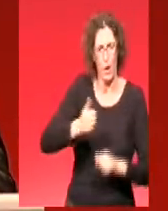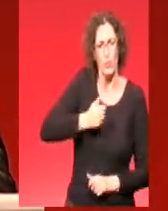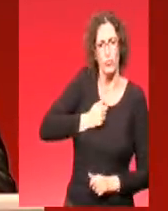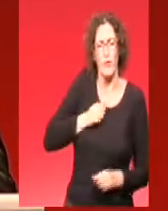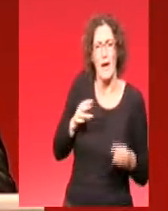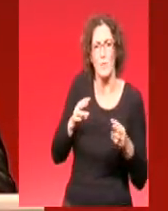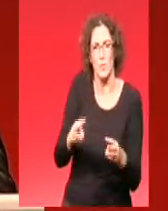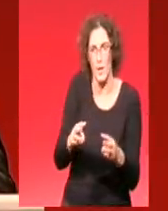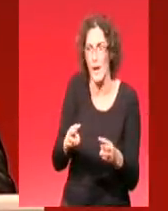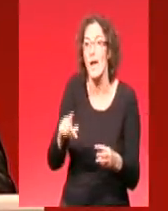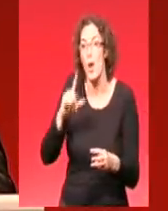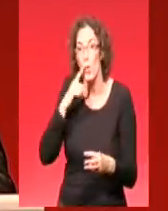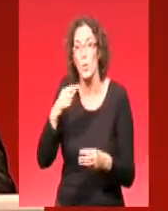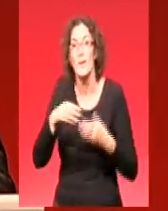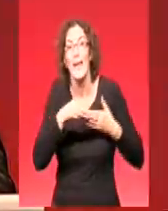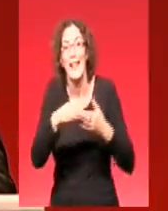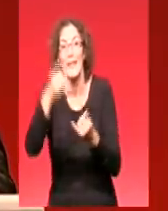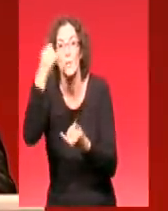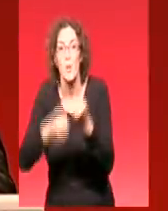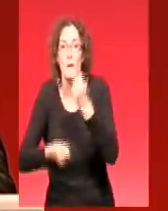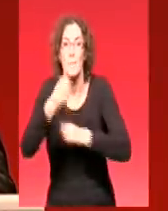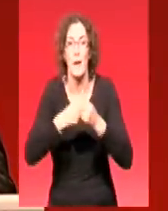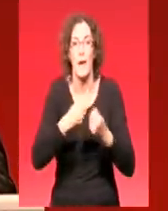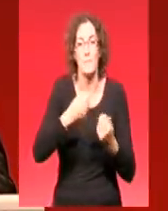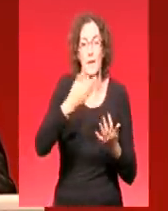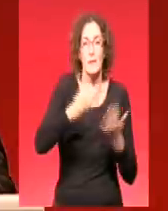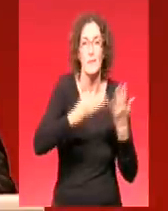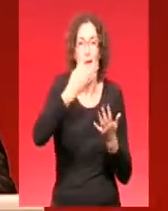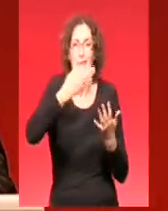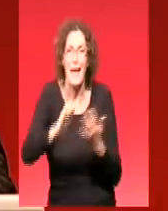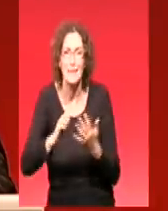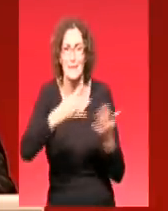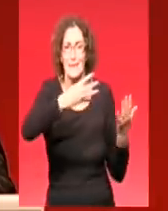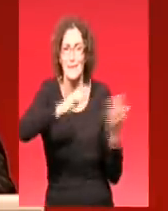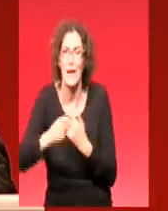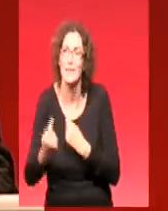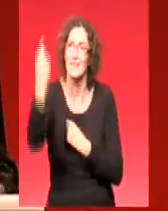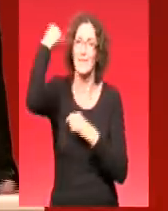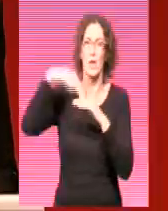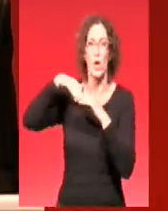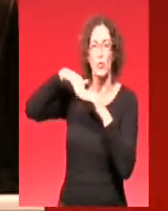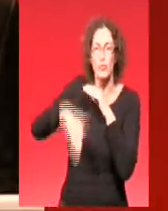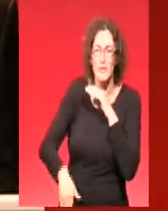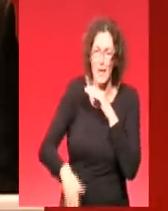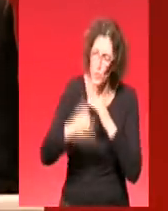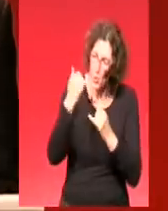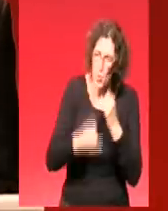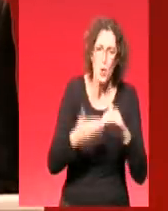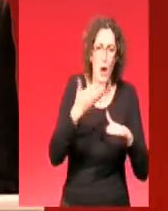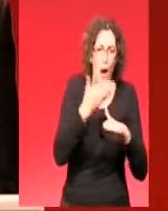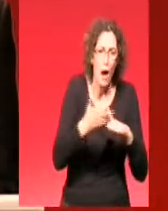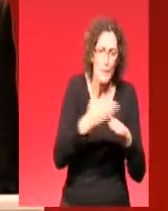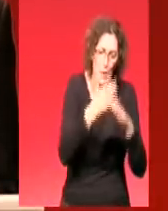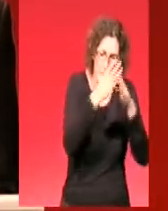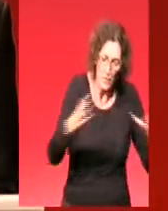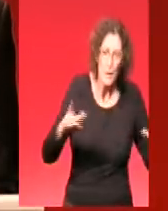recessions of the 80s and early 1990s, unemployment and repossessions this time remained far lower. Our judgment